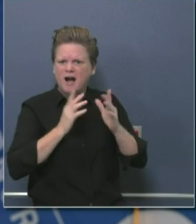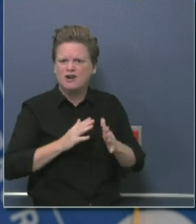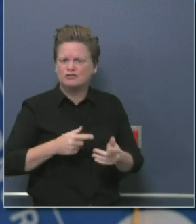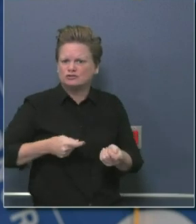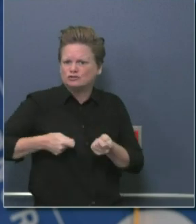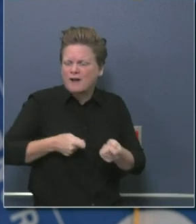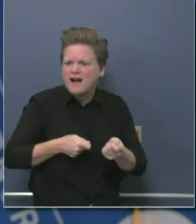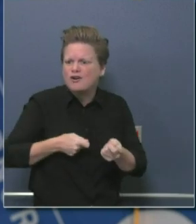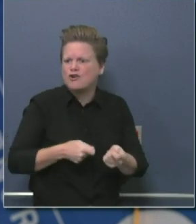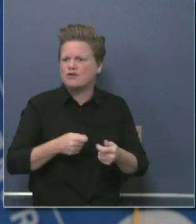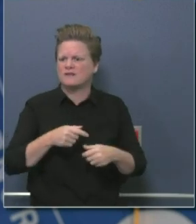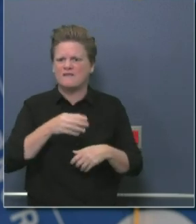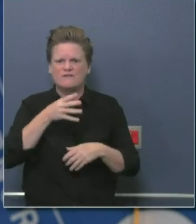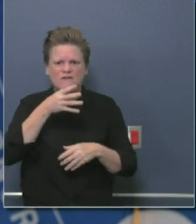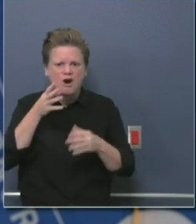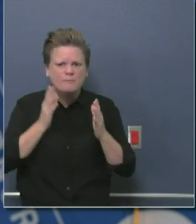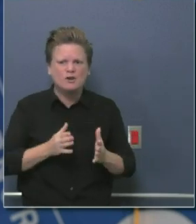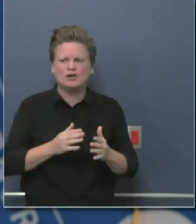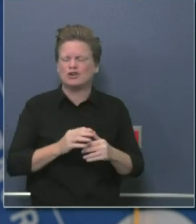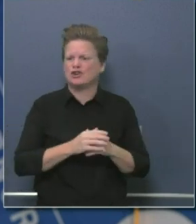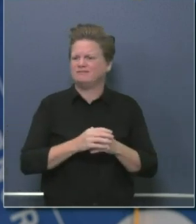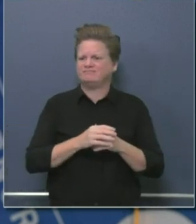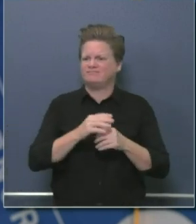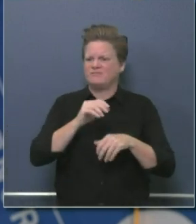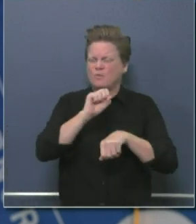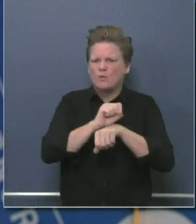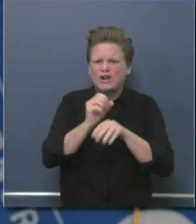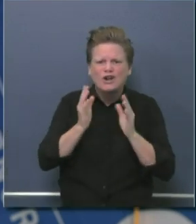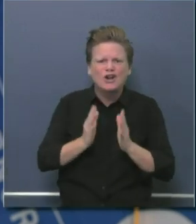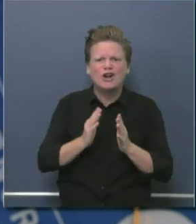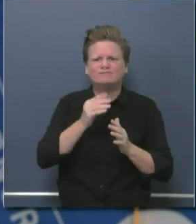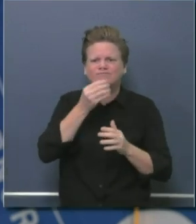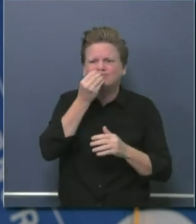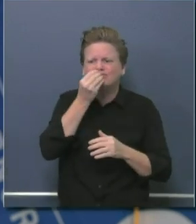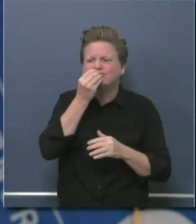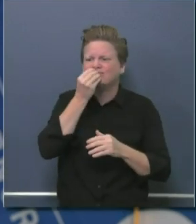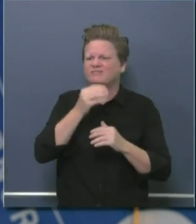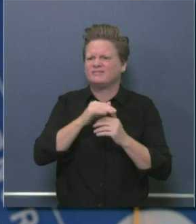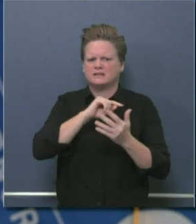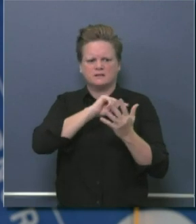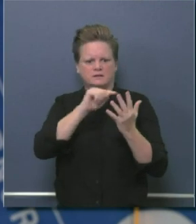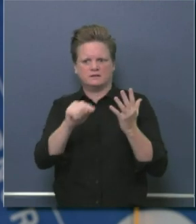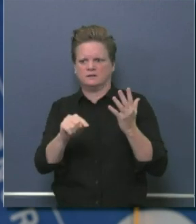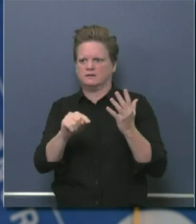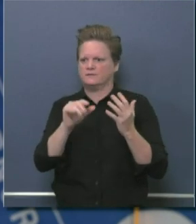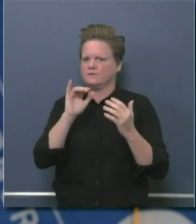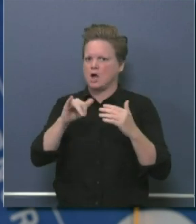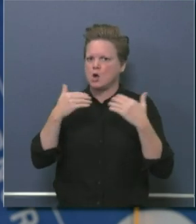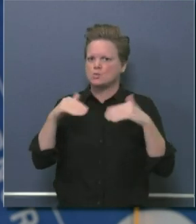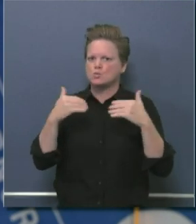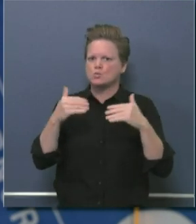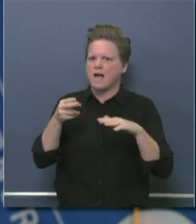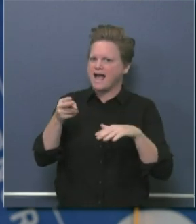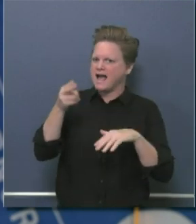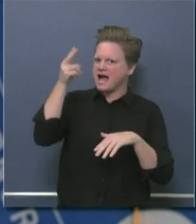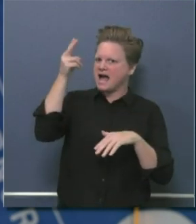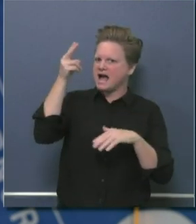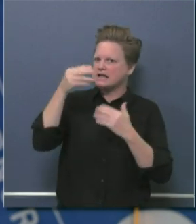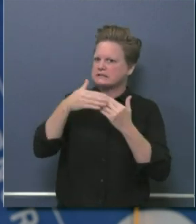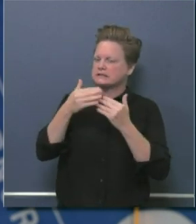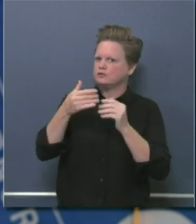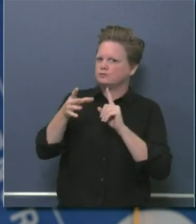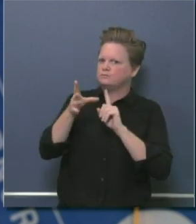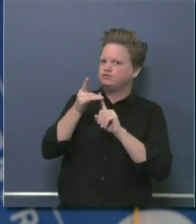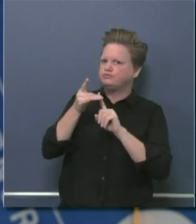workers, grocery store workers, and all of those that are putting themselves on the line. This ensures that if you test